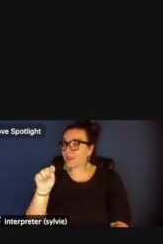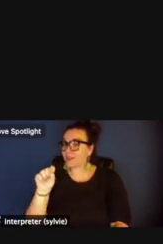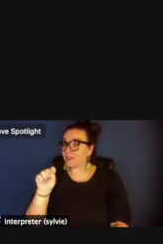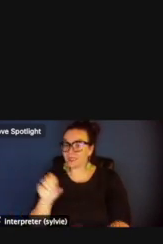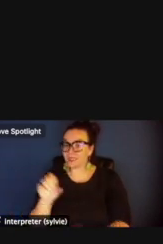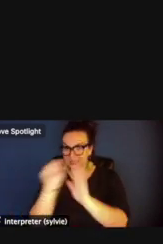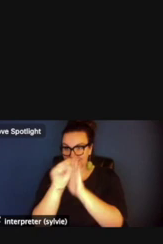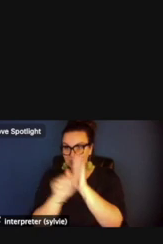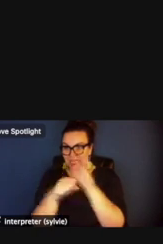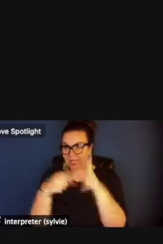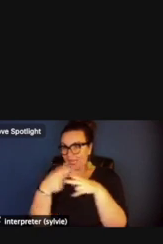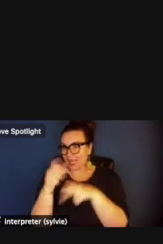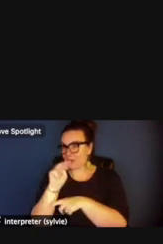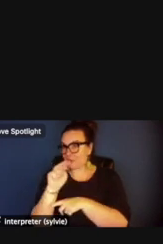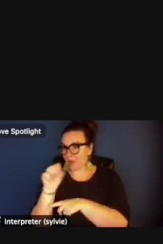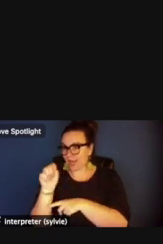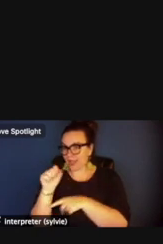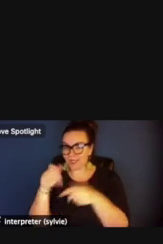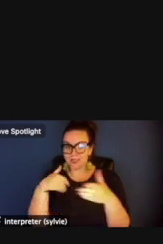Next slide.